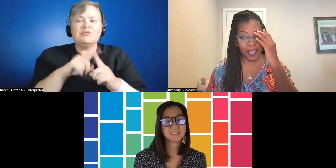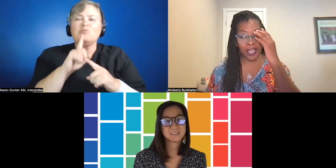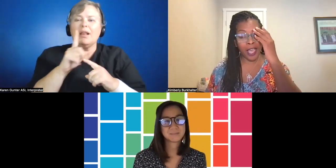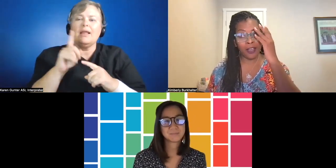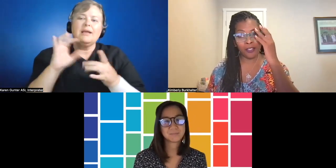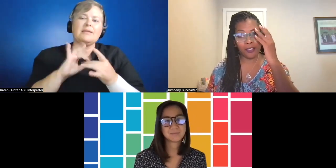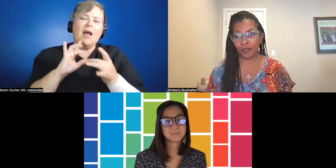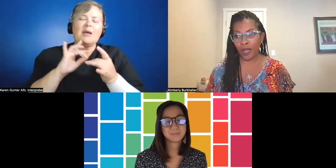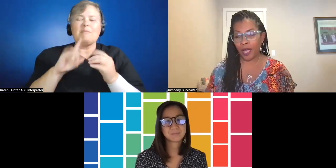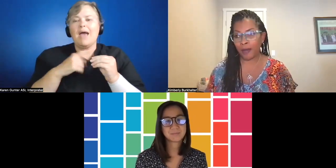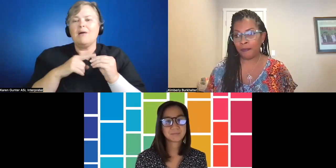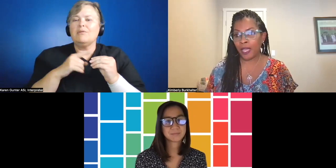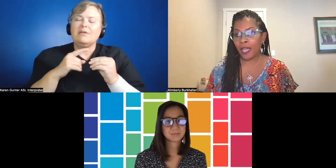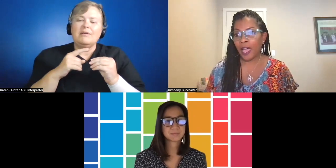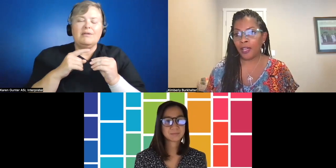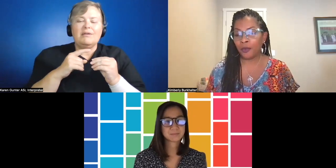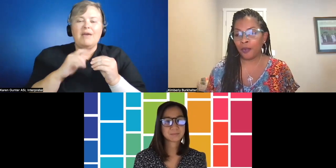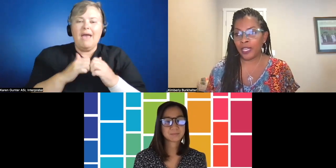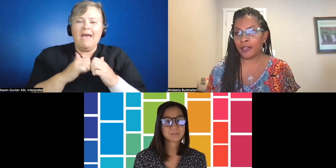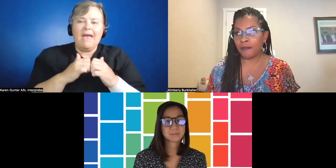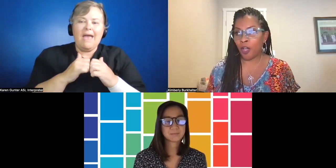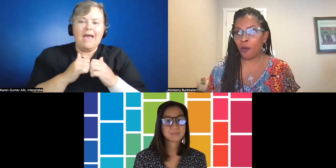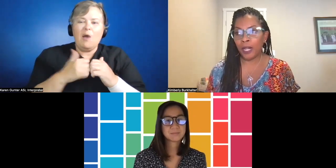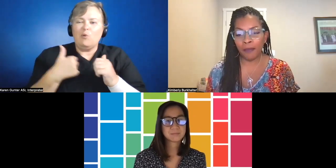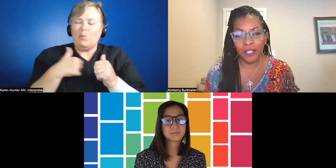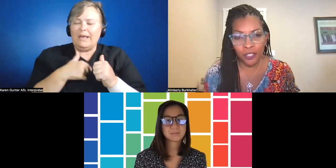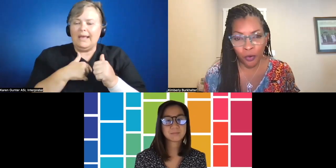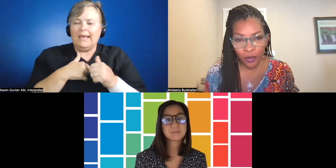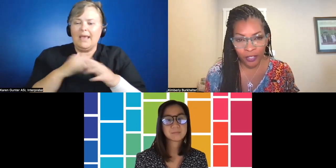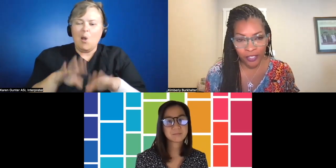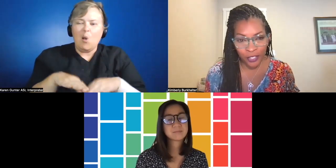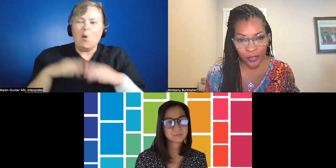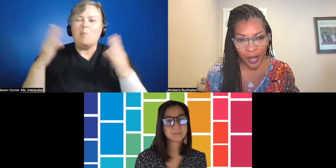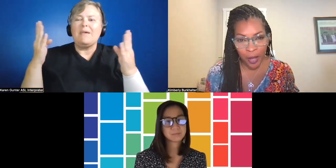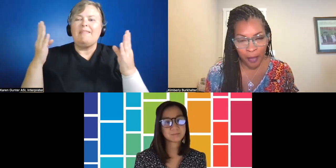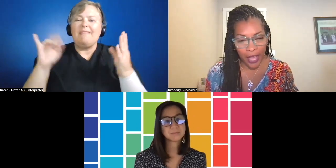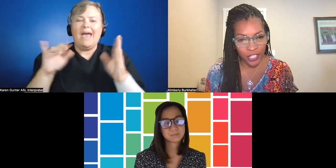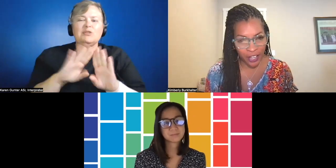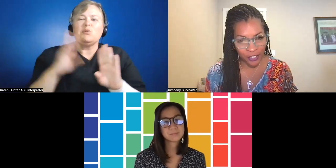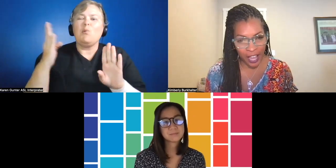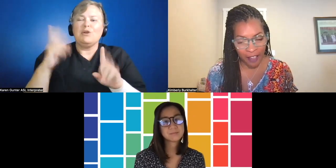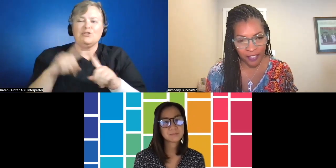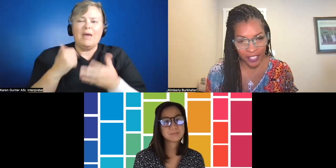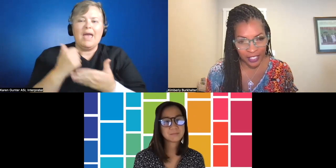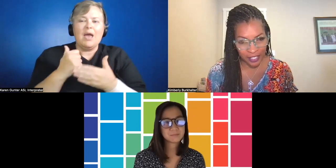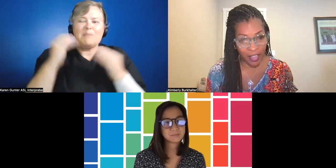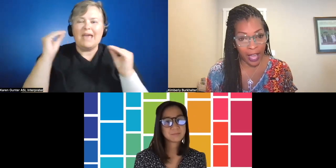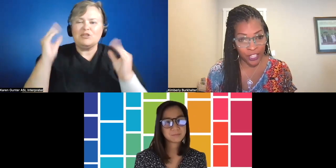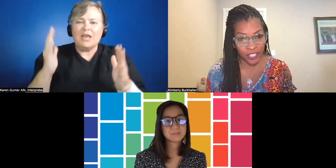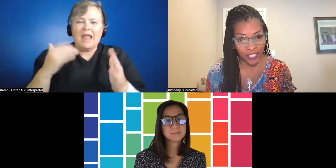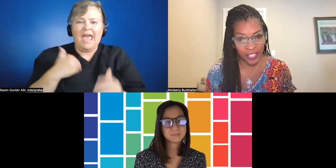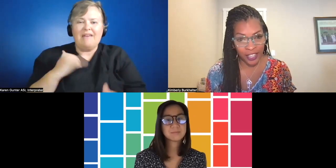about how do we open up this door to help educators have this sense